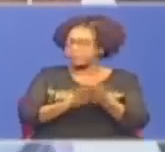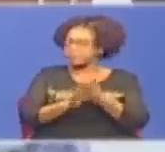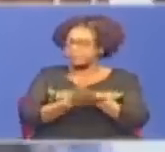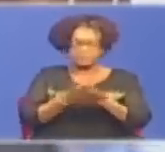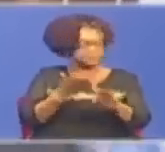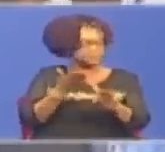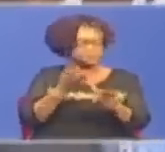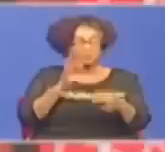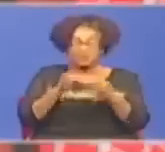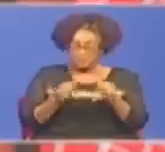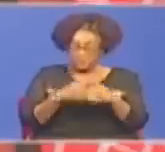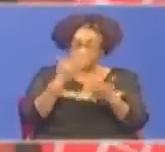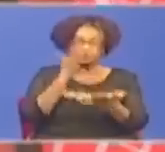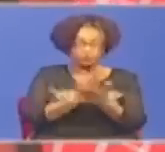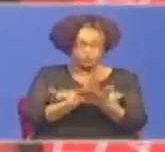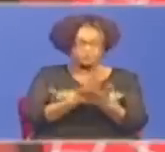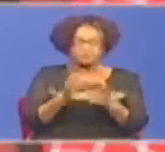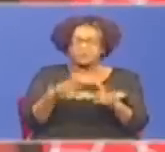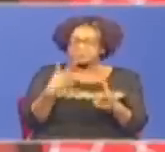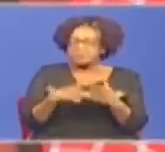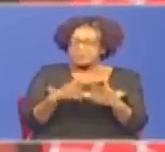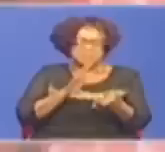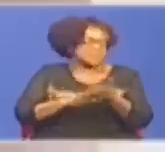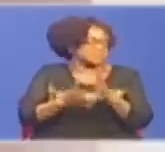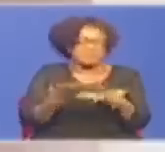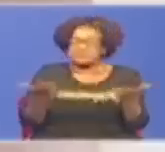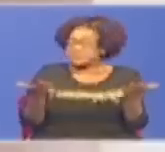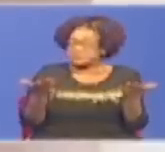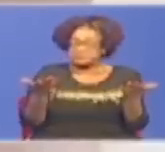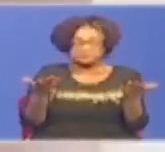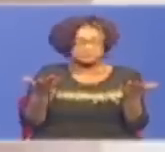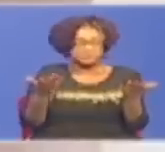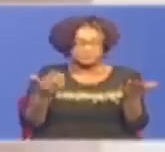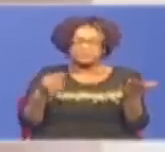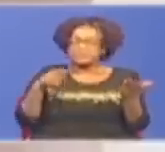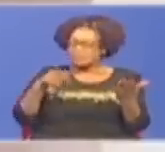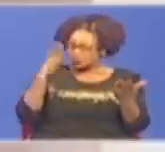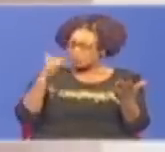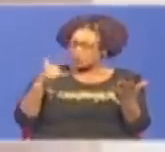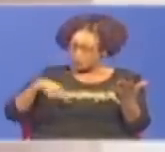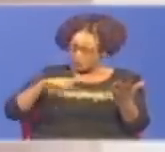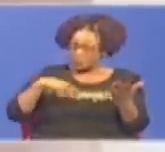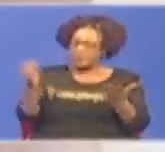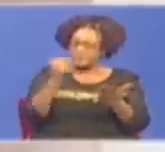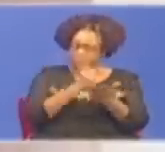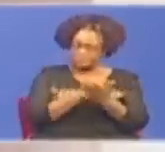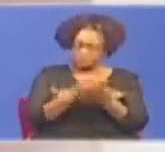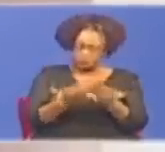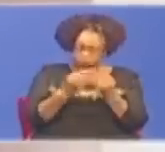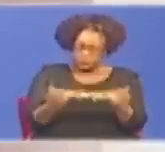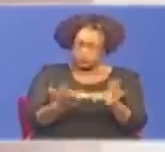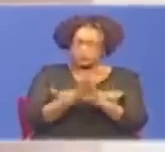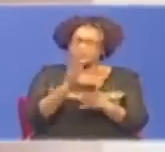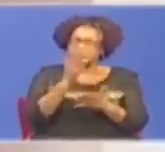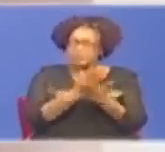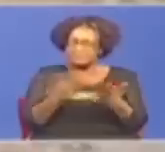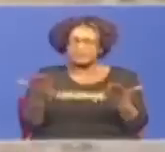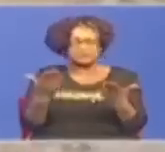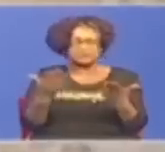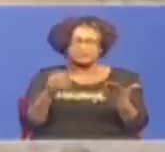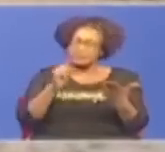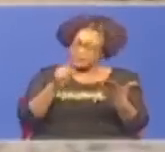be true, it would really matter, Fred, would it? That is why we are appointed to deal with tough things. Vitu kali ndio kazi